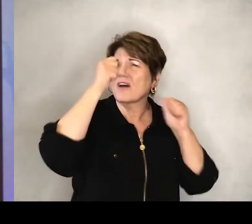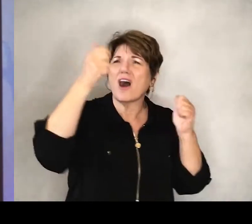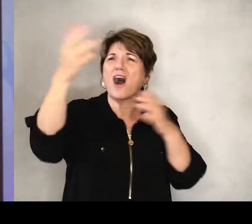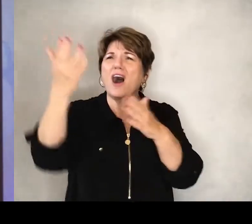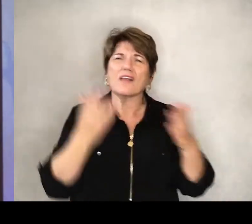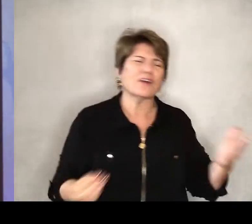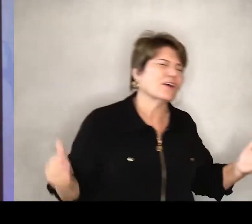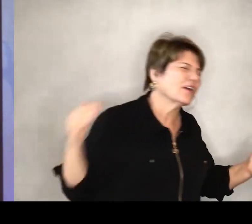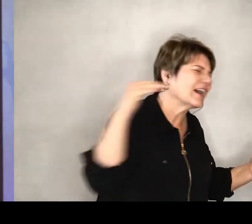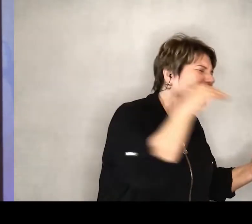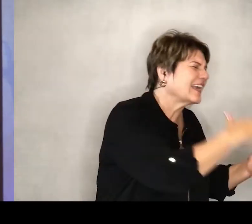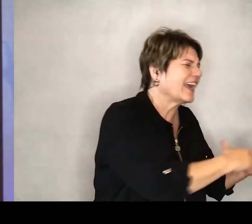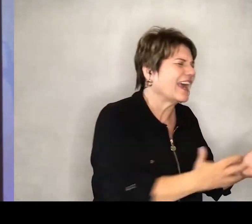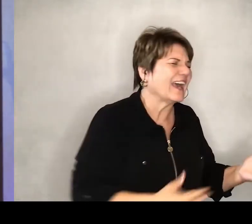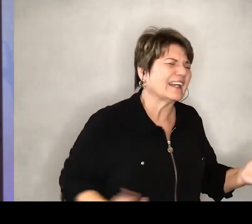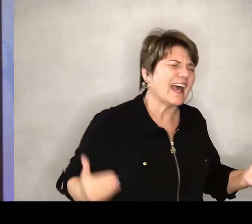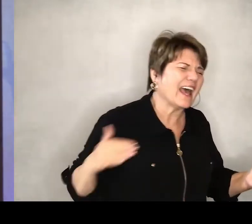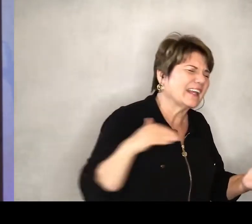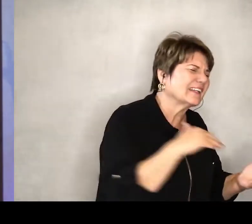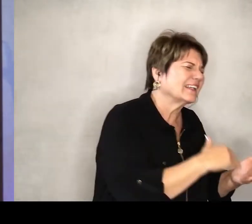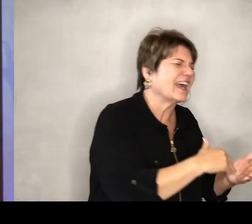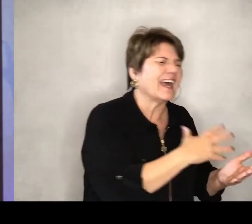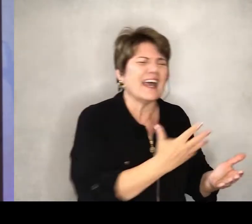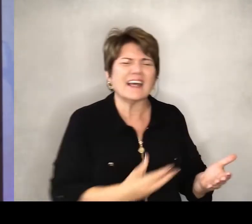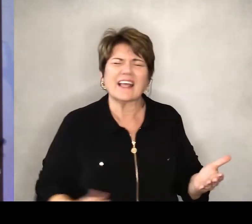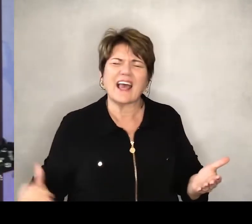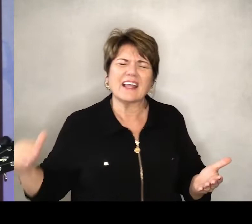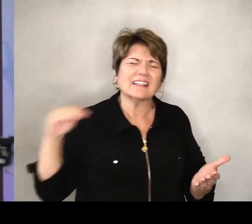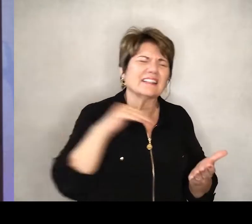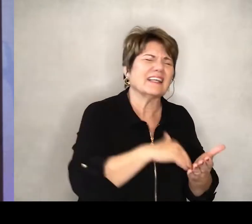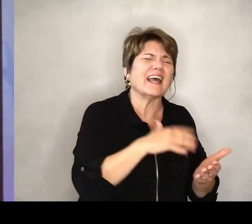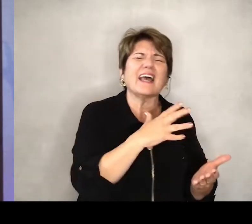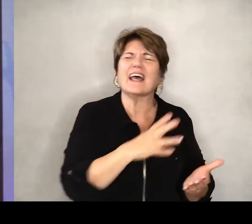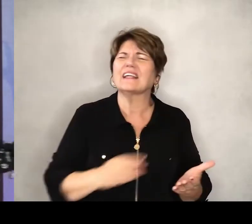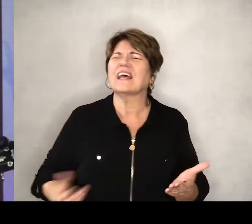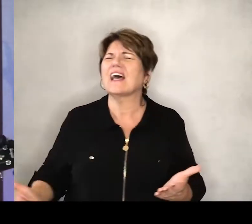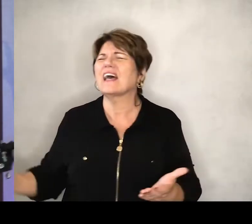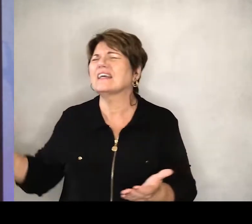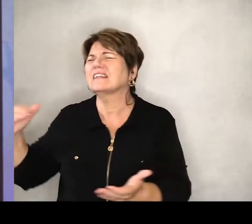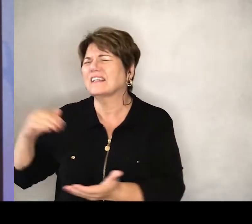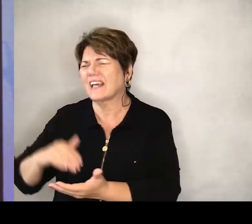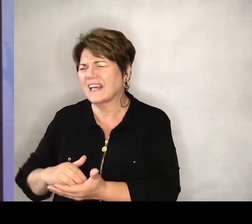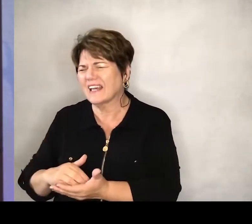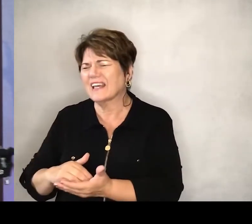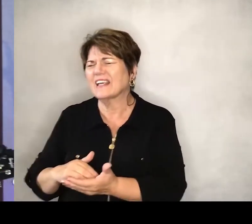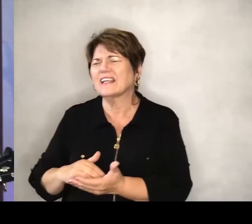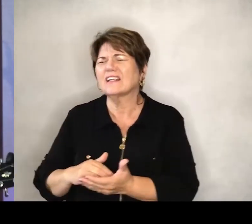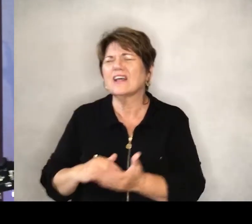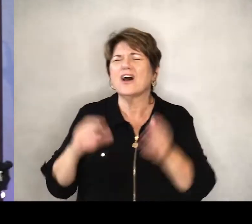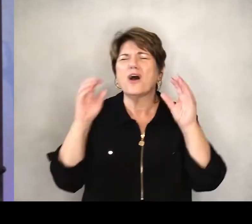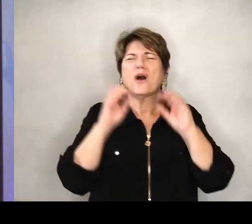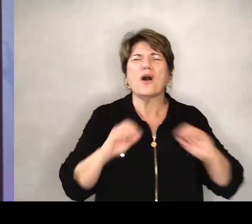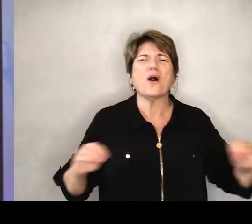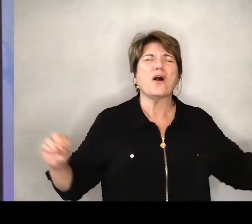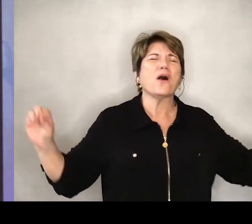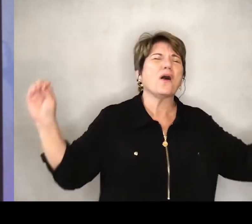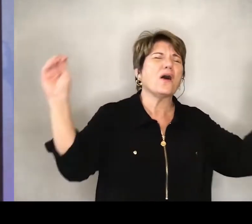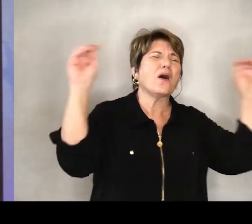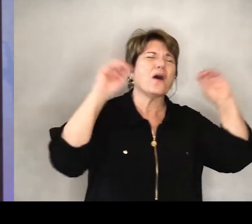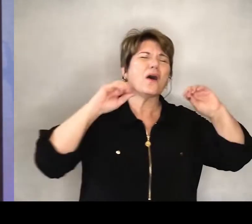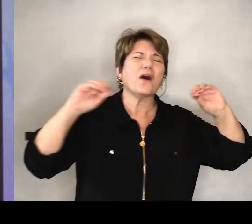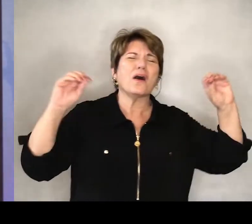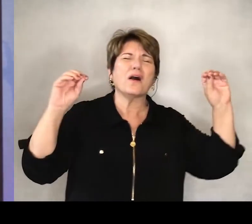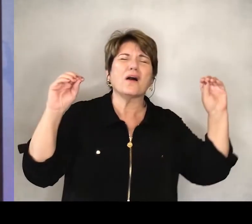the Father again and again and again and again.